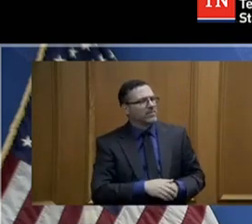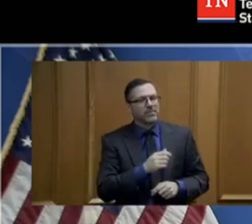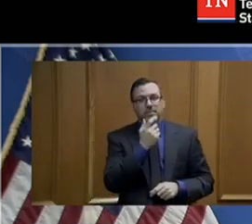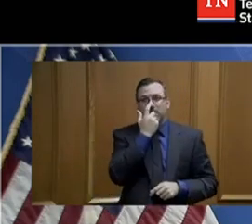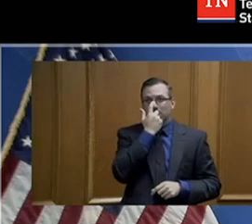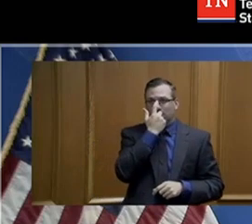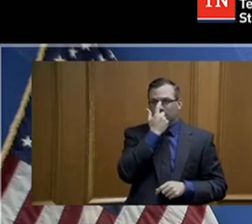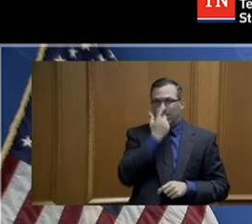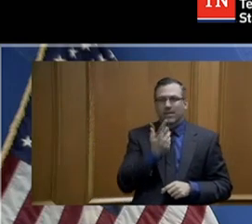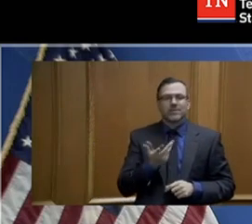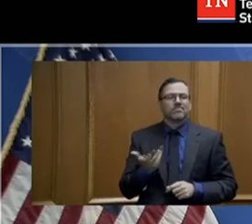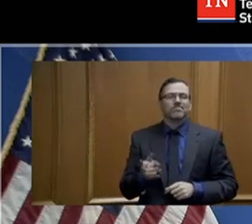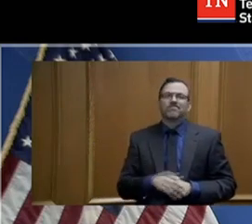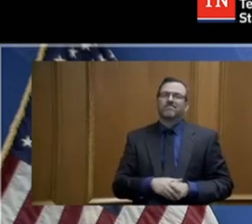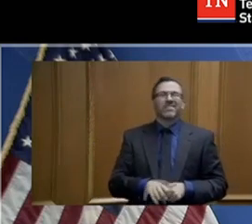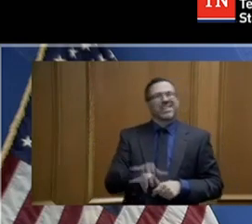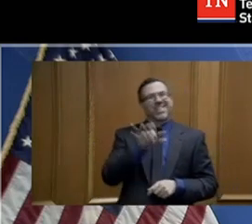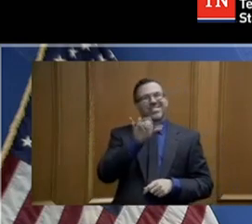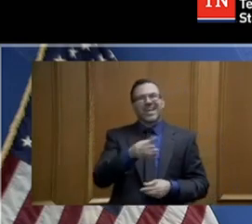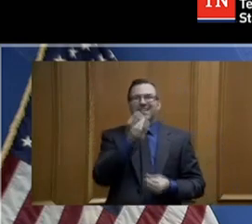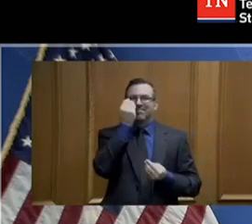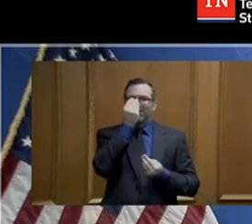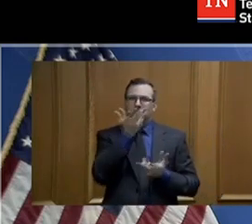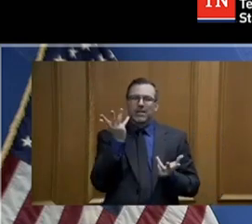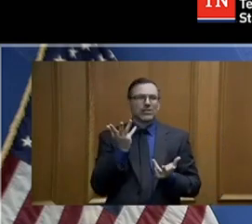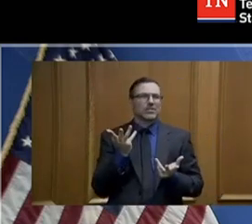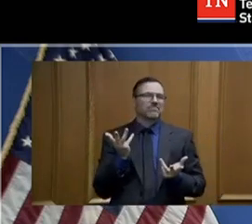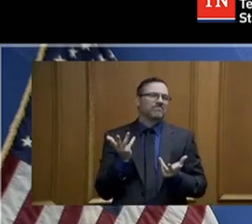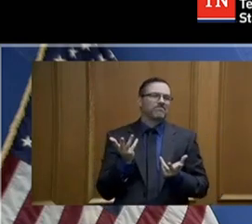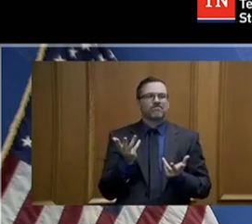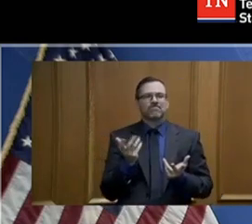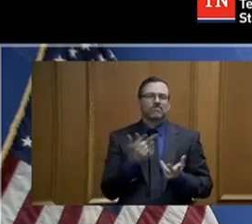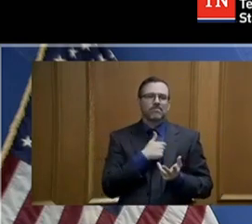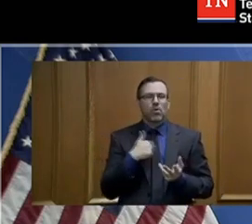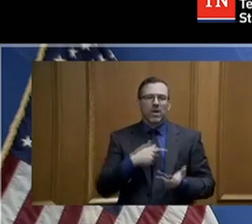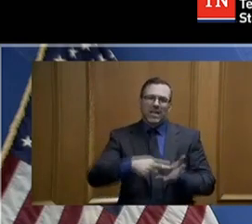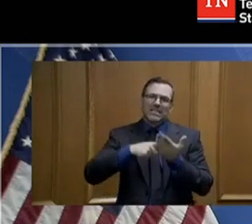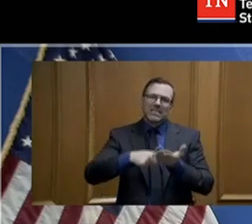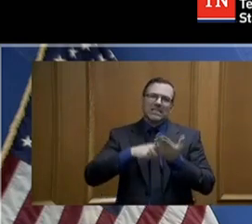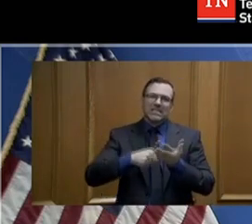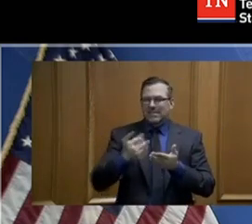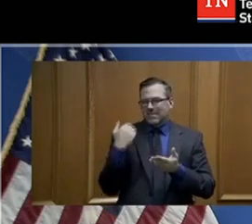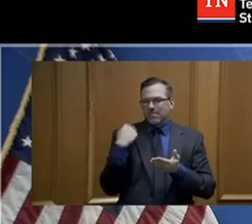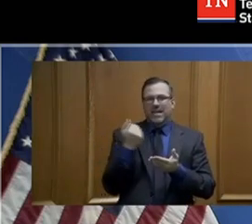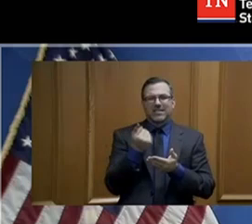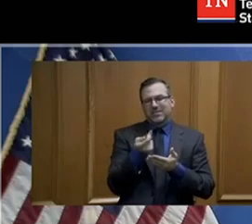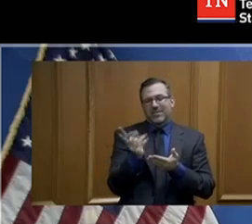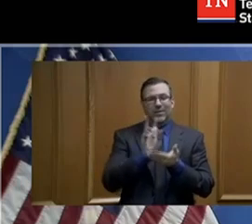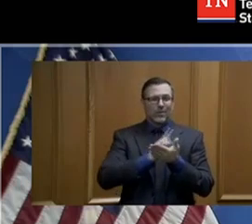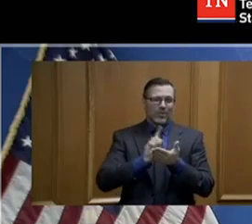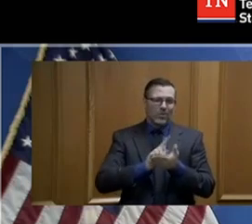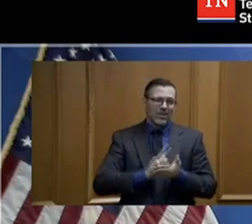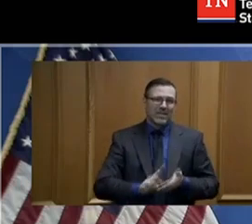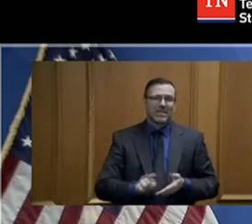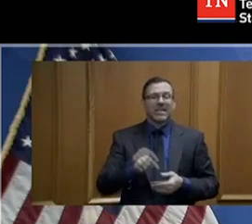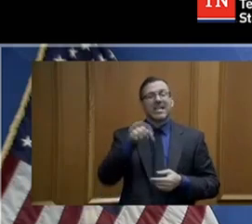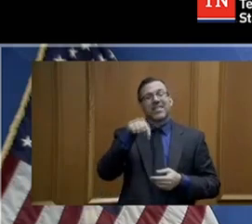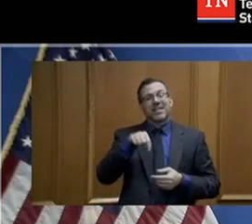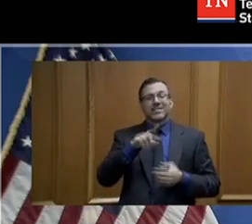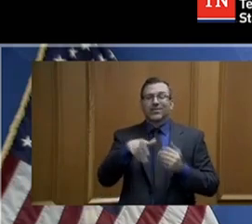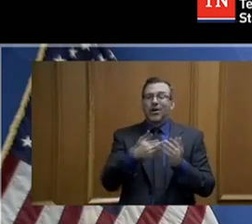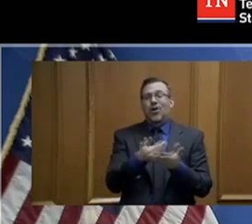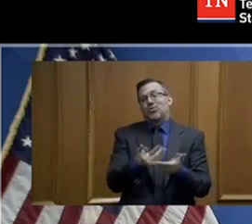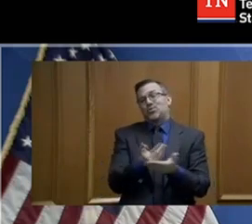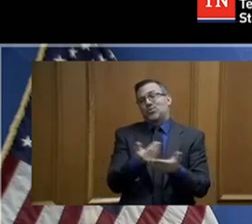that's in that data field that we've been talking about over the last few weeks. This is all a new data process for us.